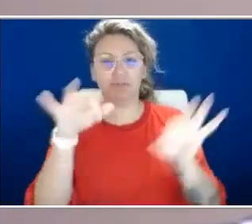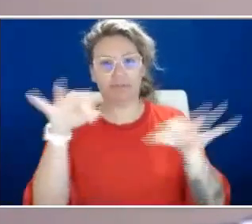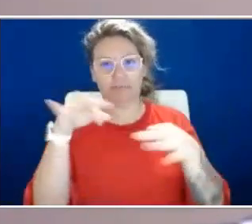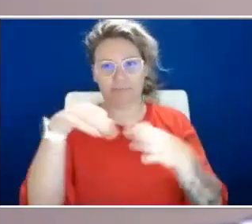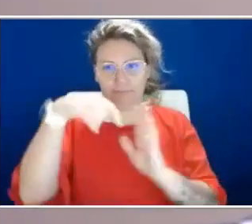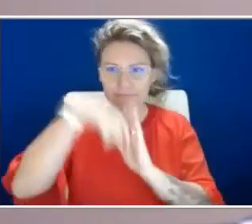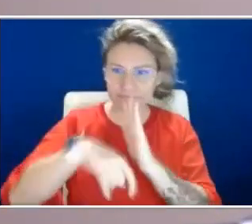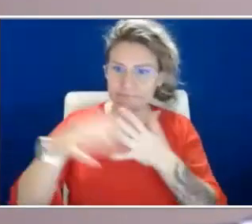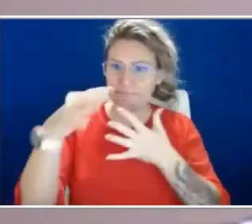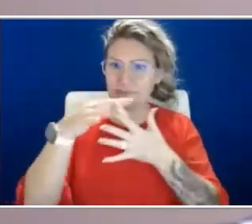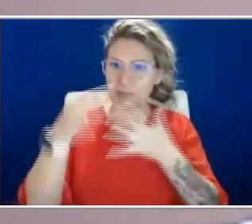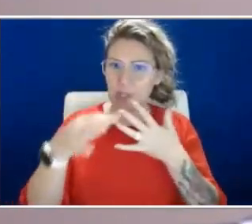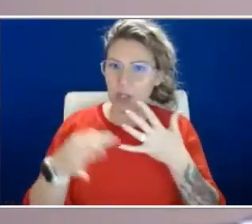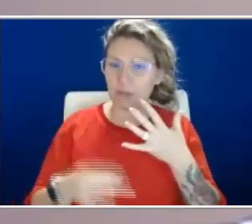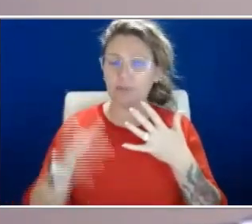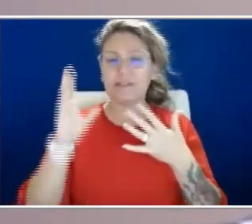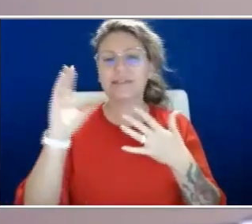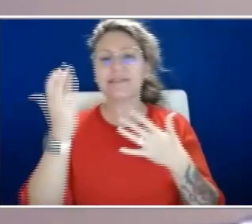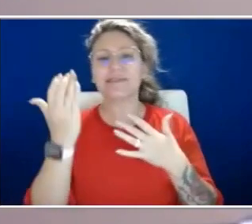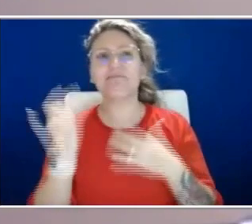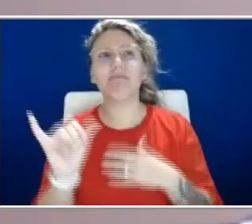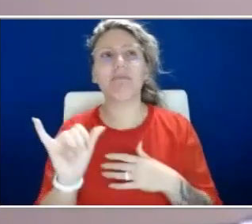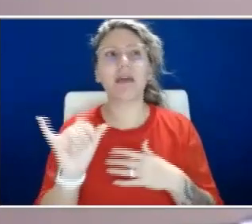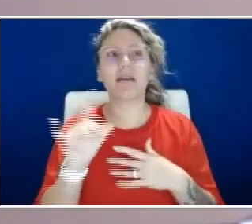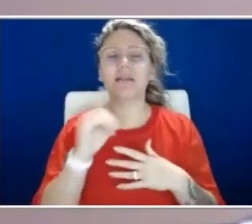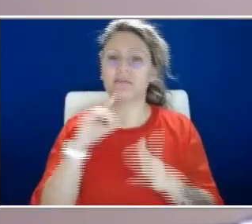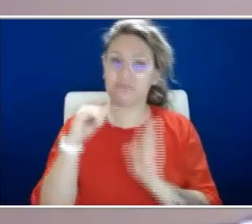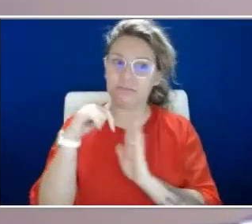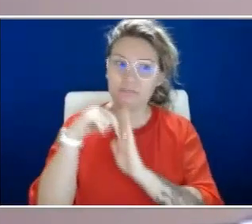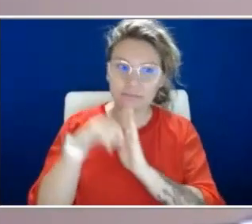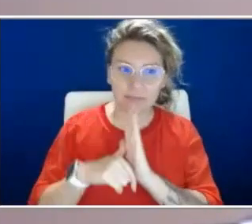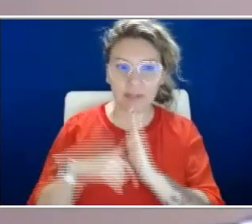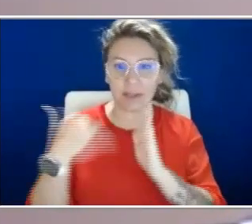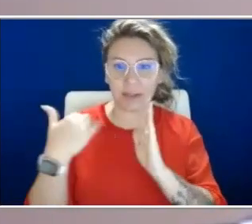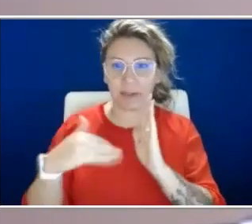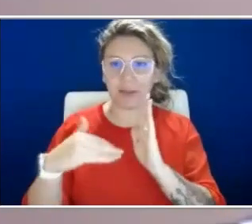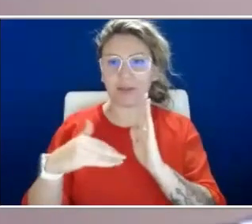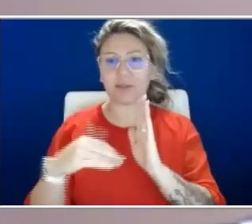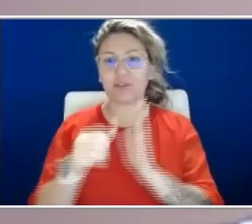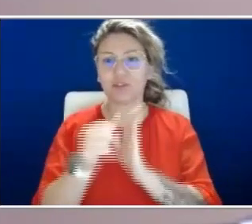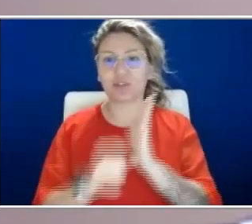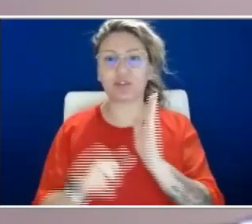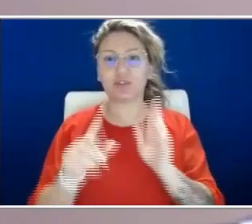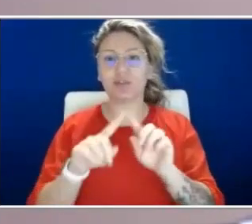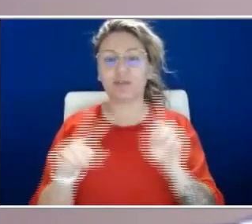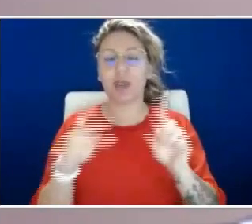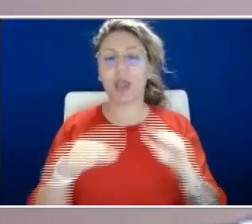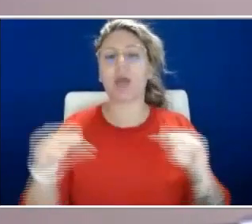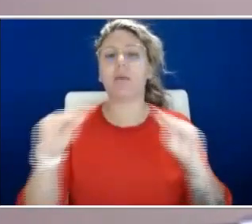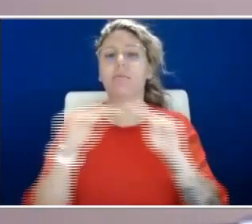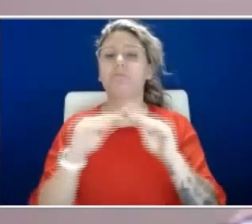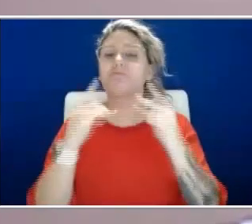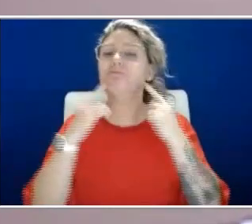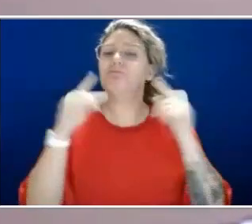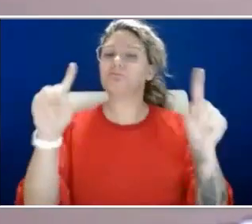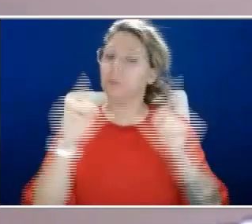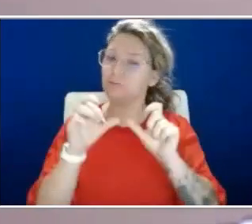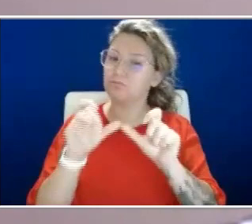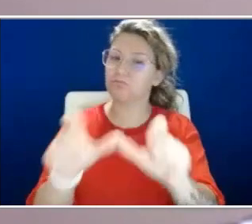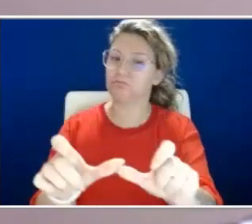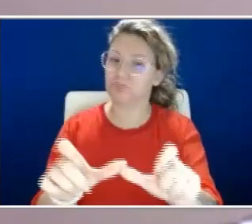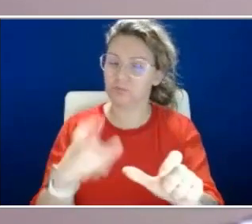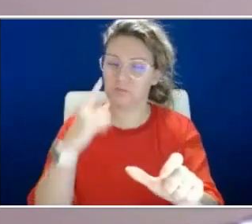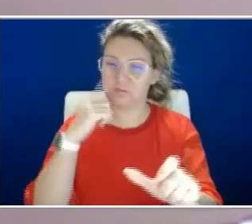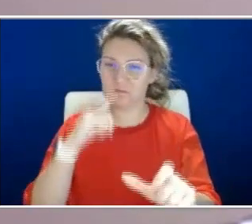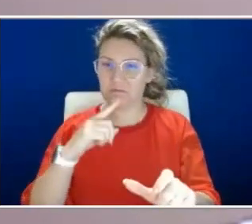And this just seemed like it was a very intense surgery, but it had a more lasting effect for me. And